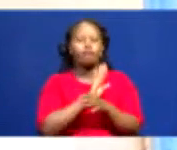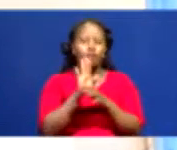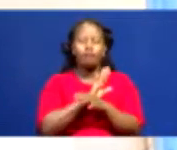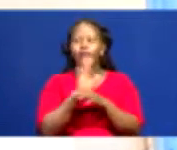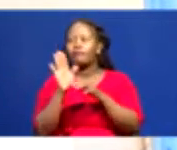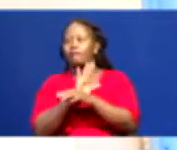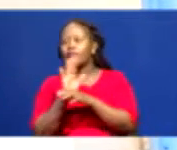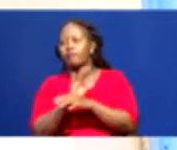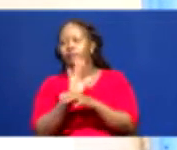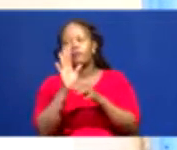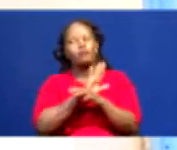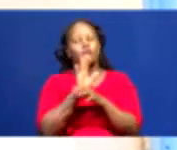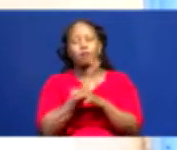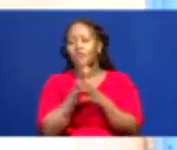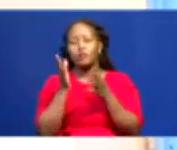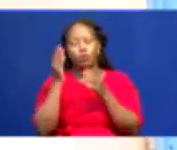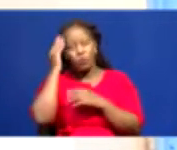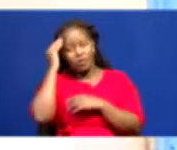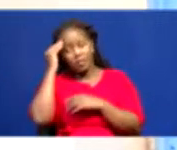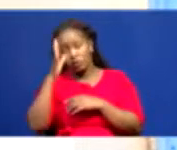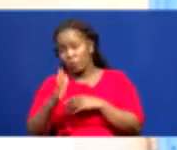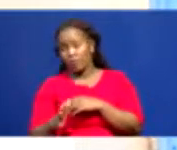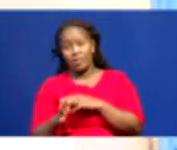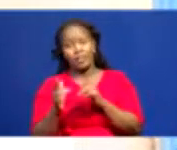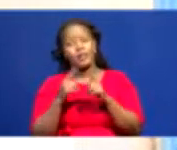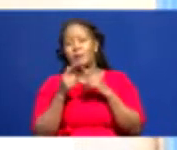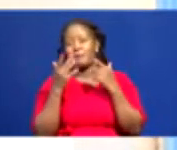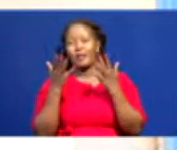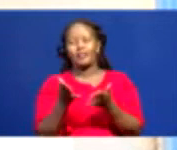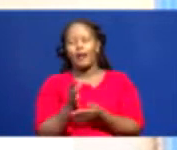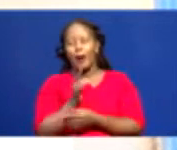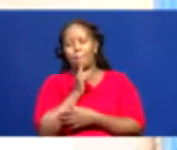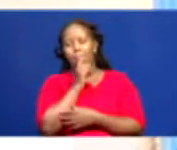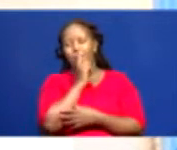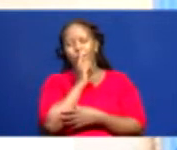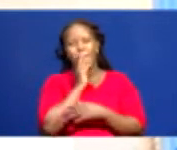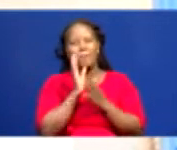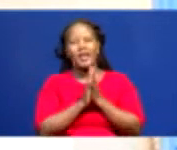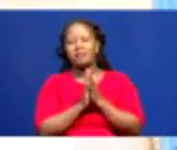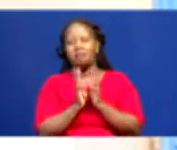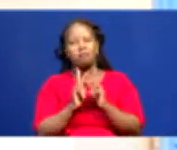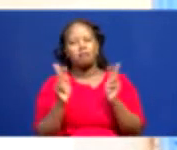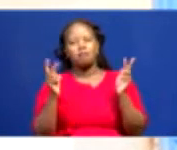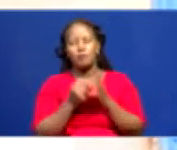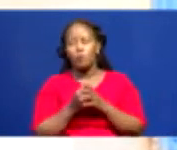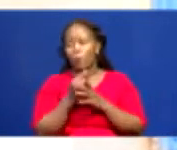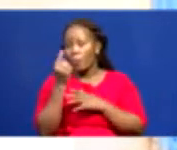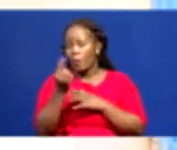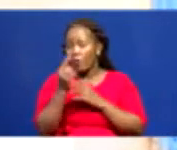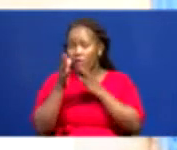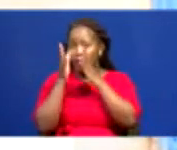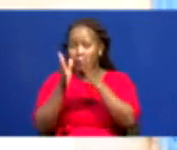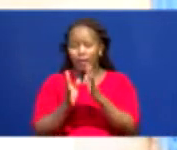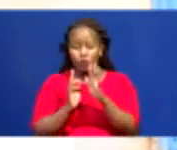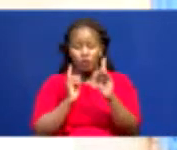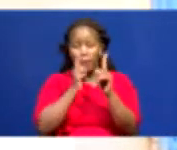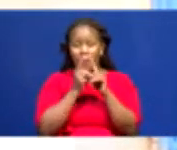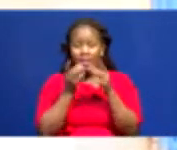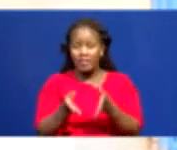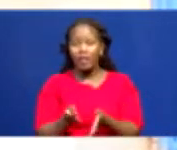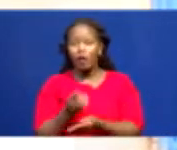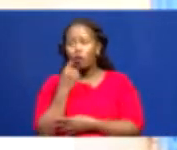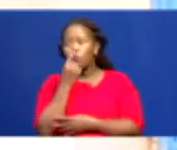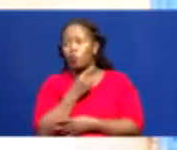It will be very busy with learners here, but right now it's very quiet and very calm. And the only person that we have met here is the